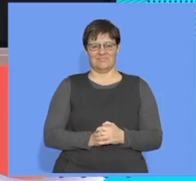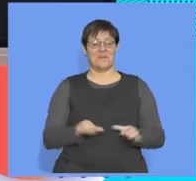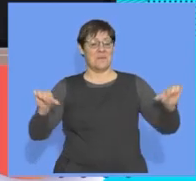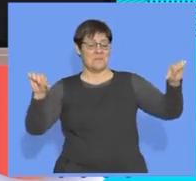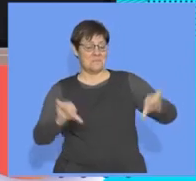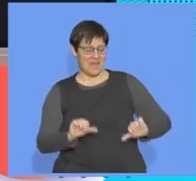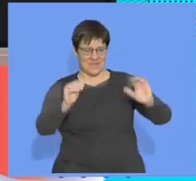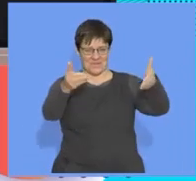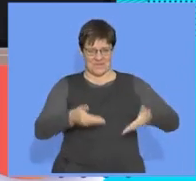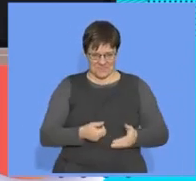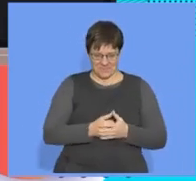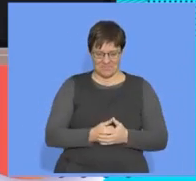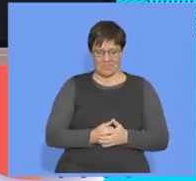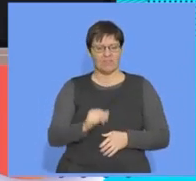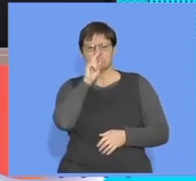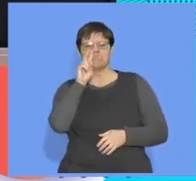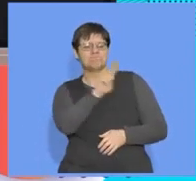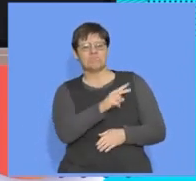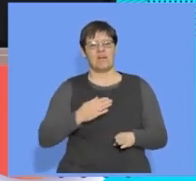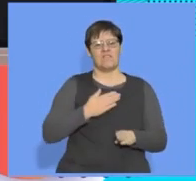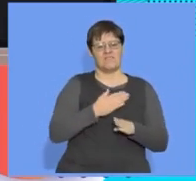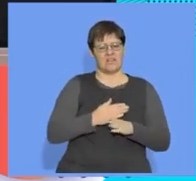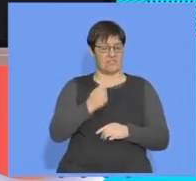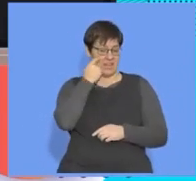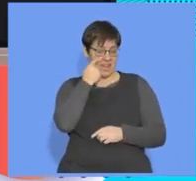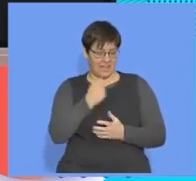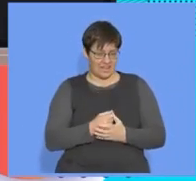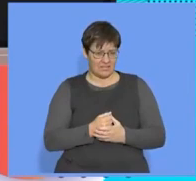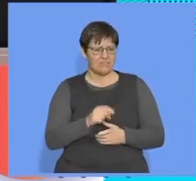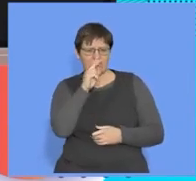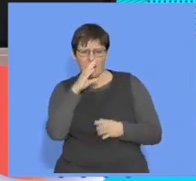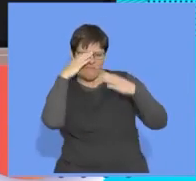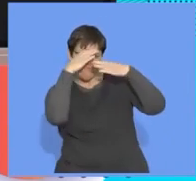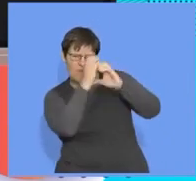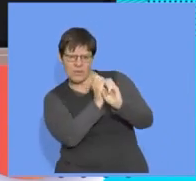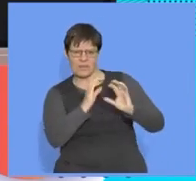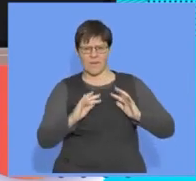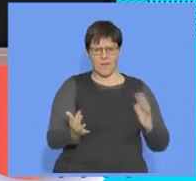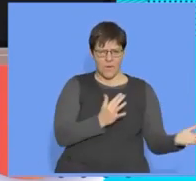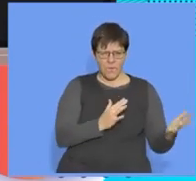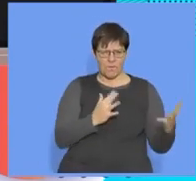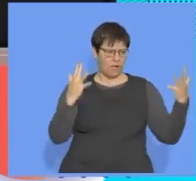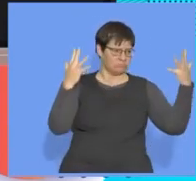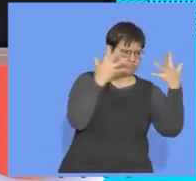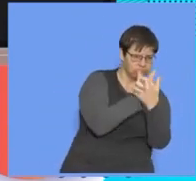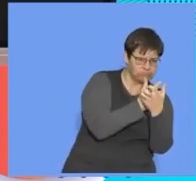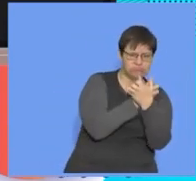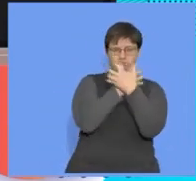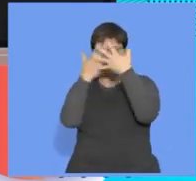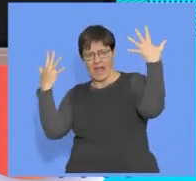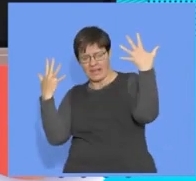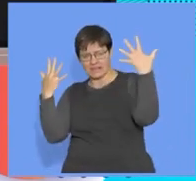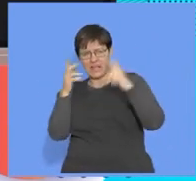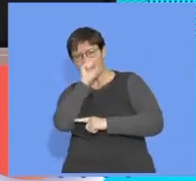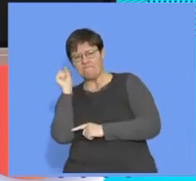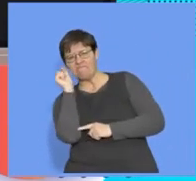Welcome back, guys. Let's look at the functioning of the eye, how the eye focuses in dim light, in bright light, and in